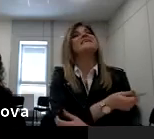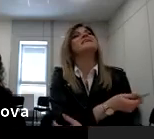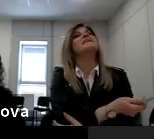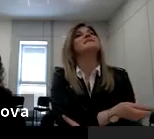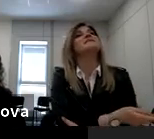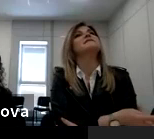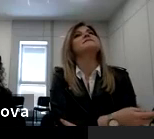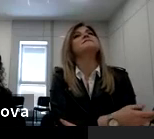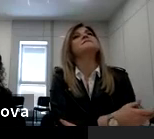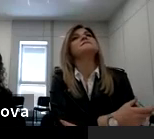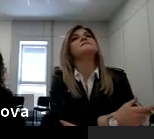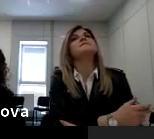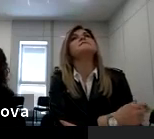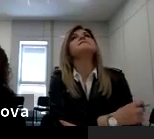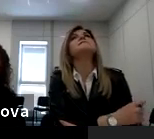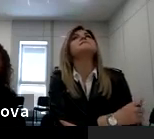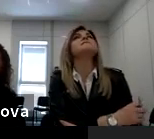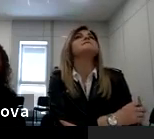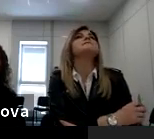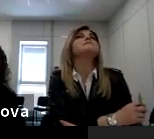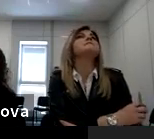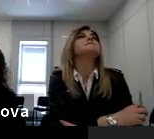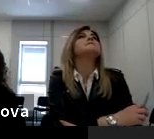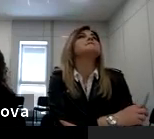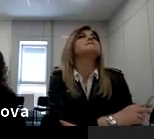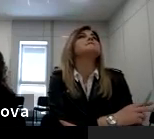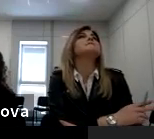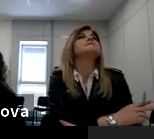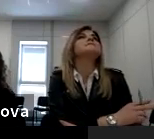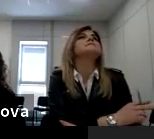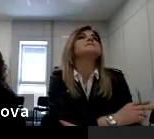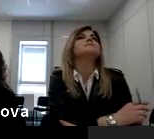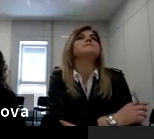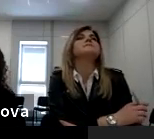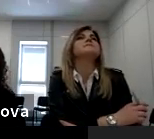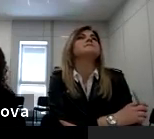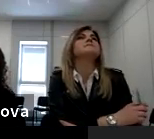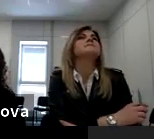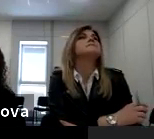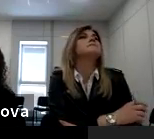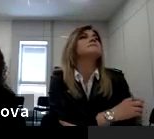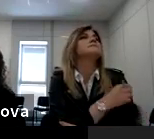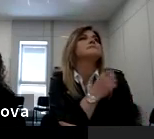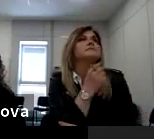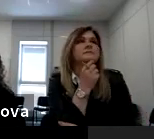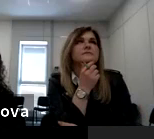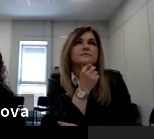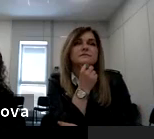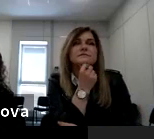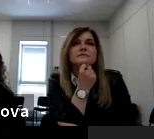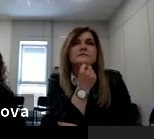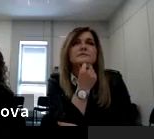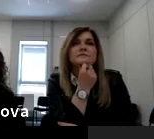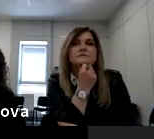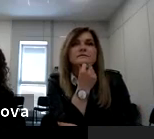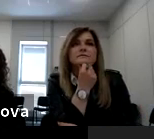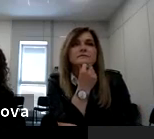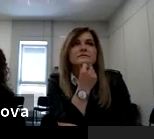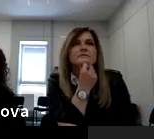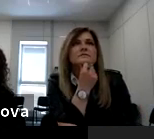And here is some example. Here you can see ground built in near the